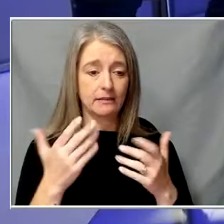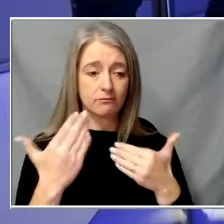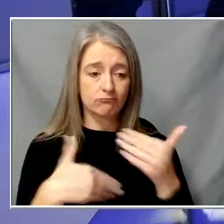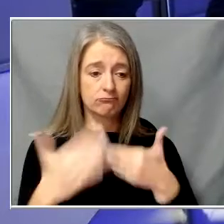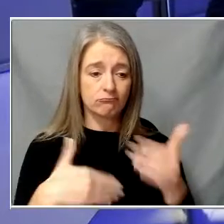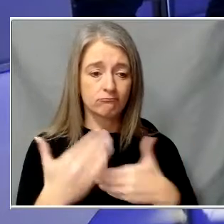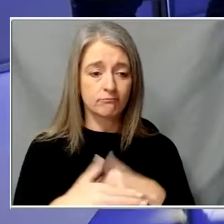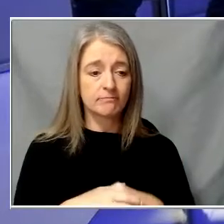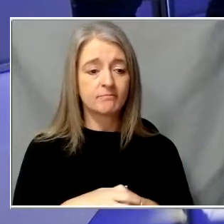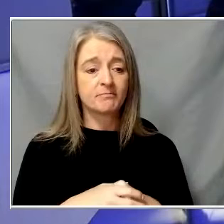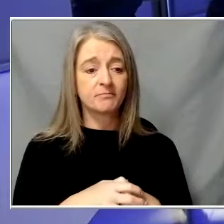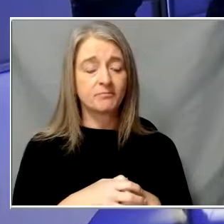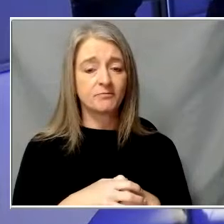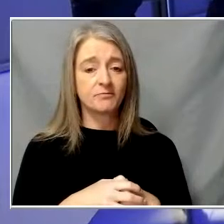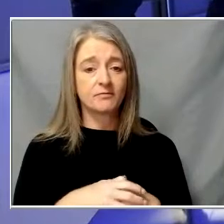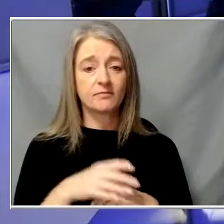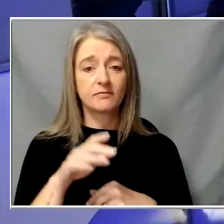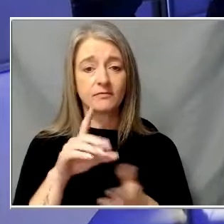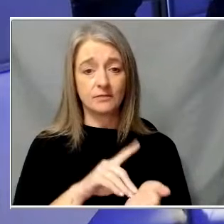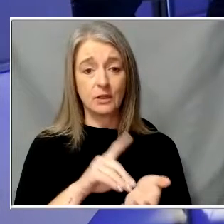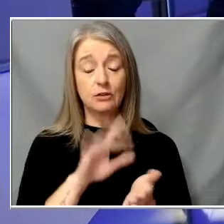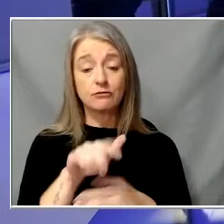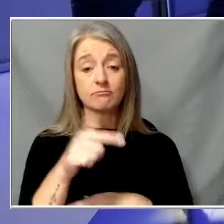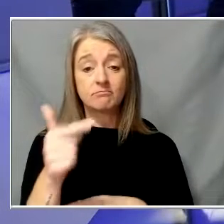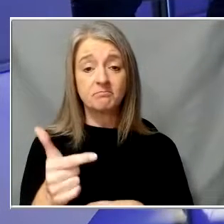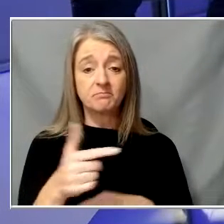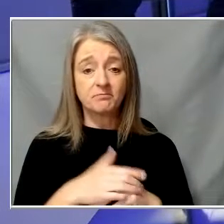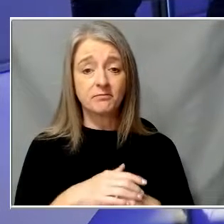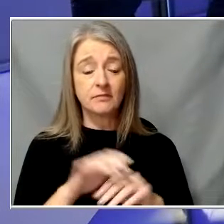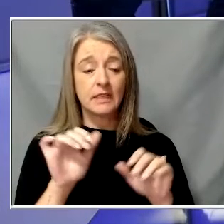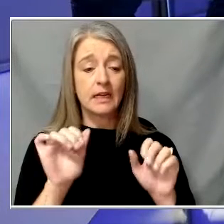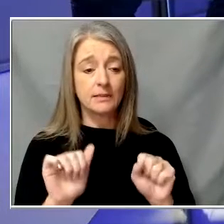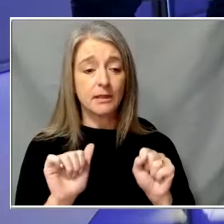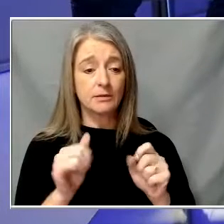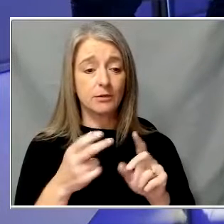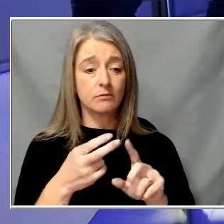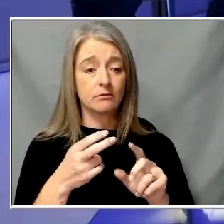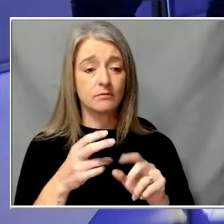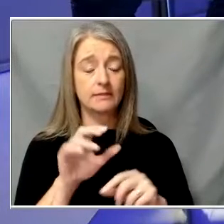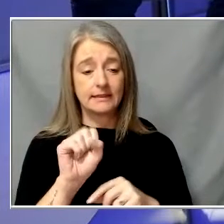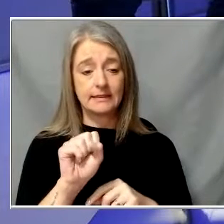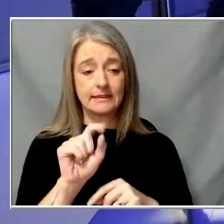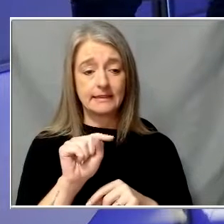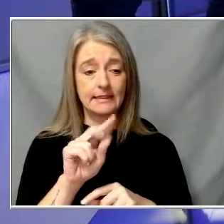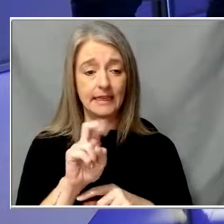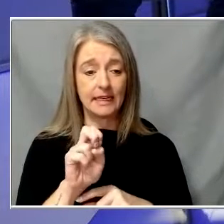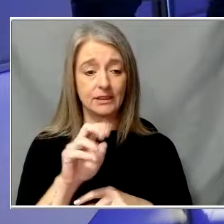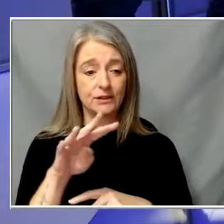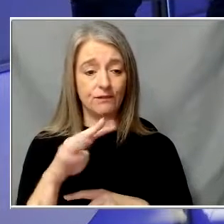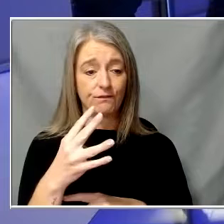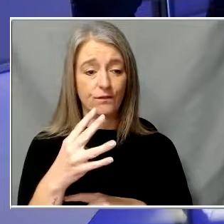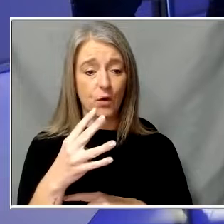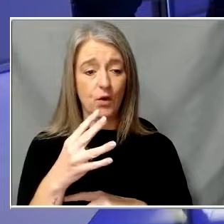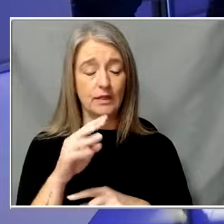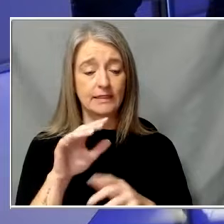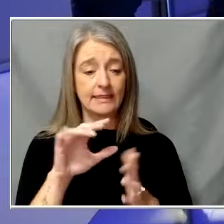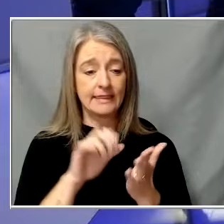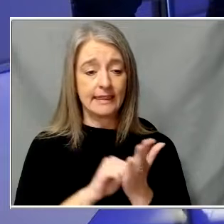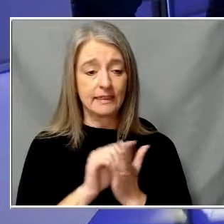Dr. Alcaspools, you said that it is possible to pull someone out of stage 4 cancer and into an NED